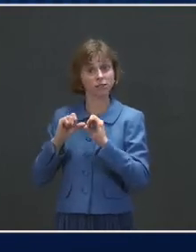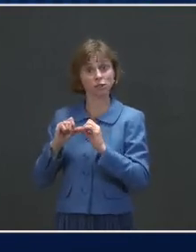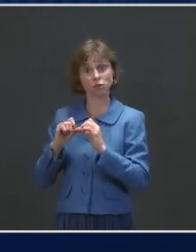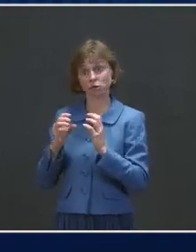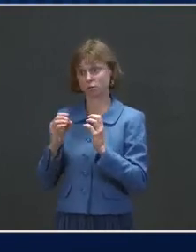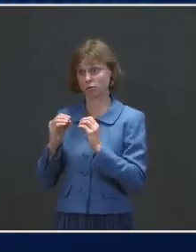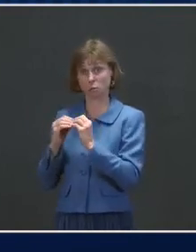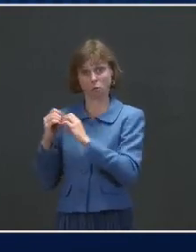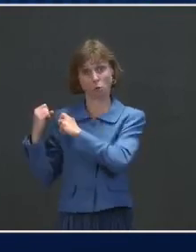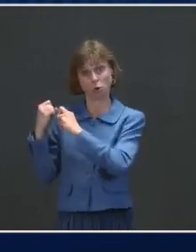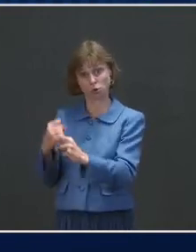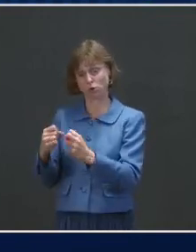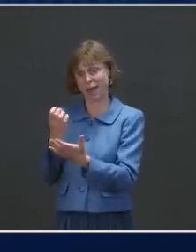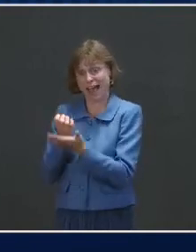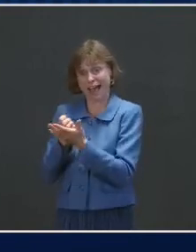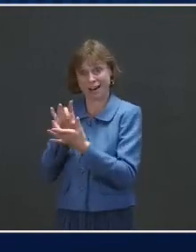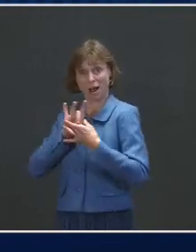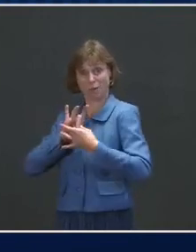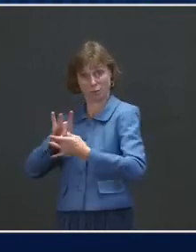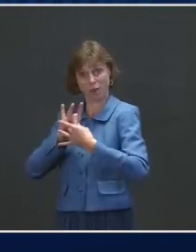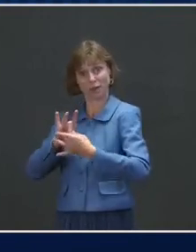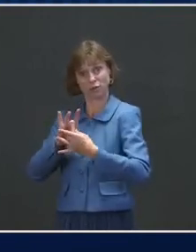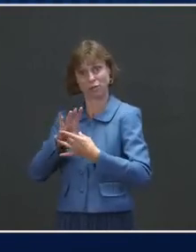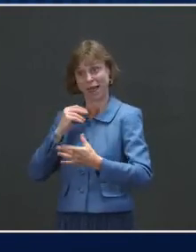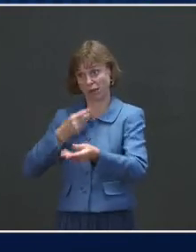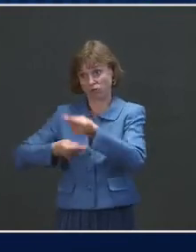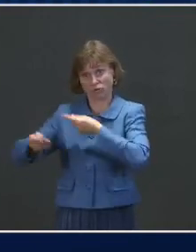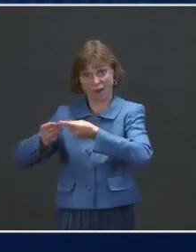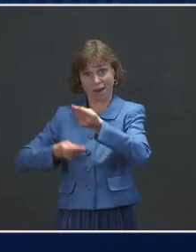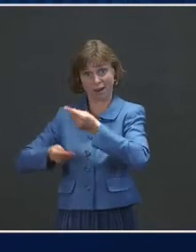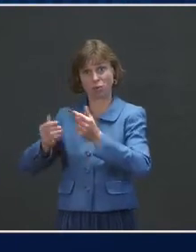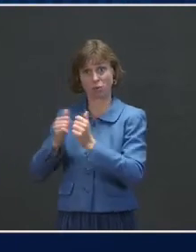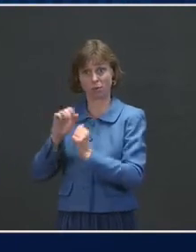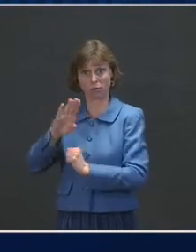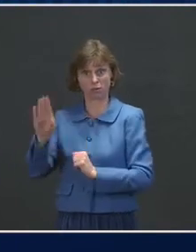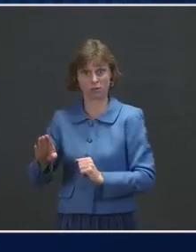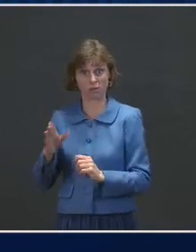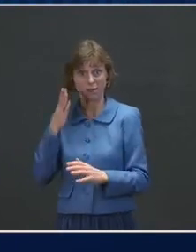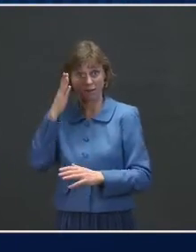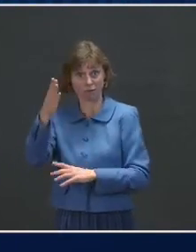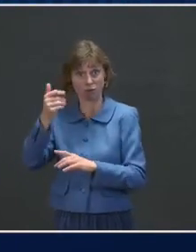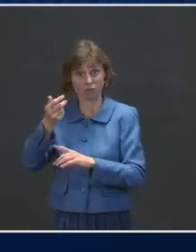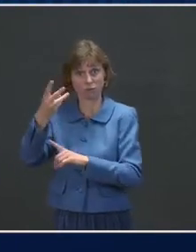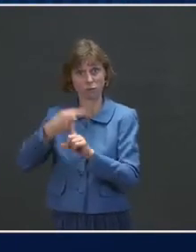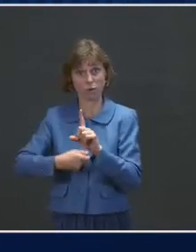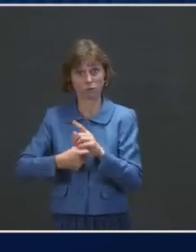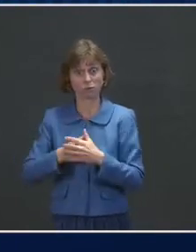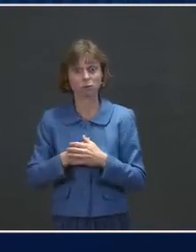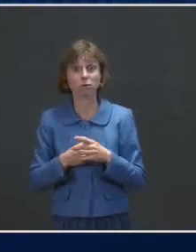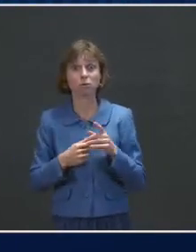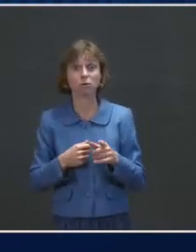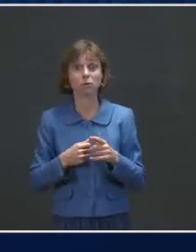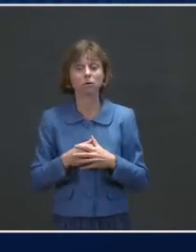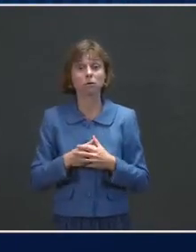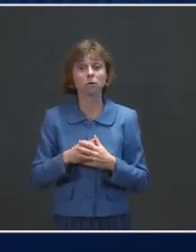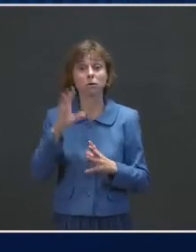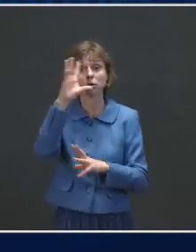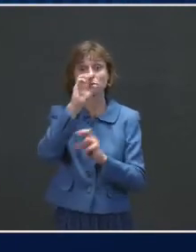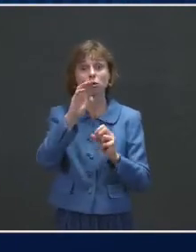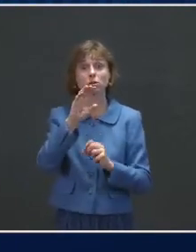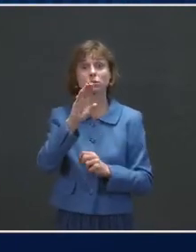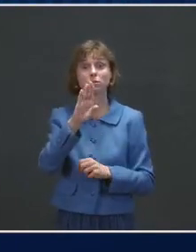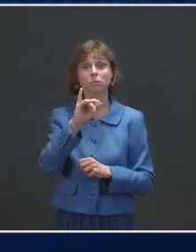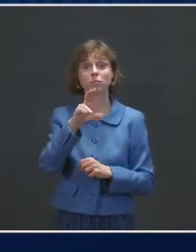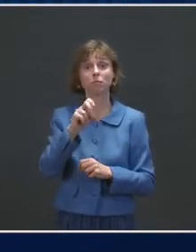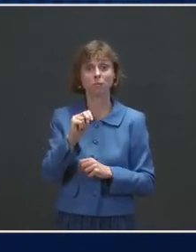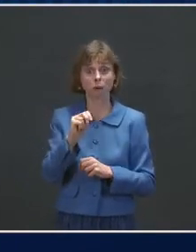and increase our large and growing trade relationship in the months ahead. But Jen, the policies of the Brazilian president and President Biden on